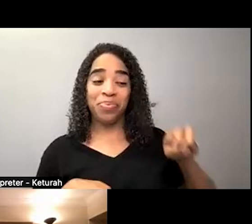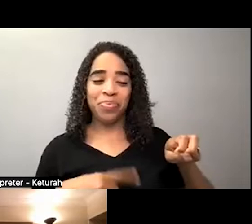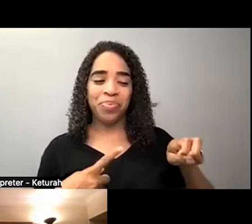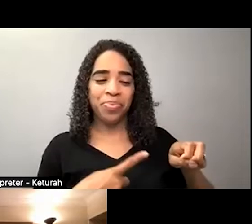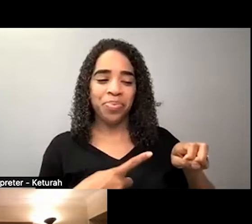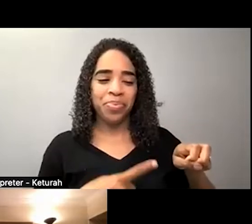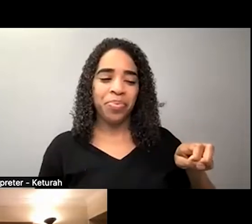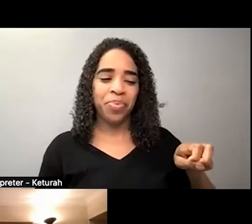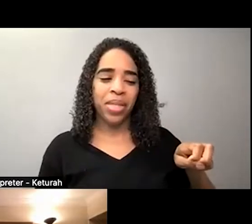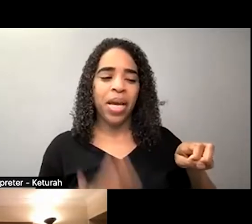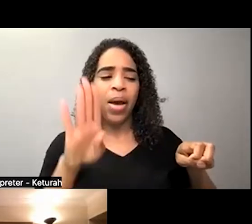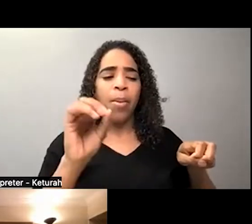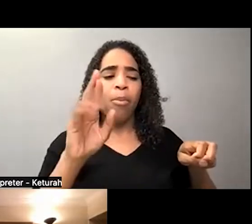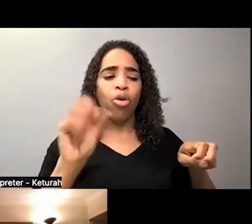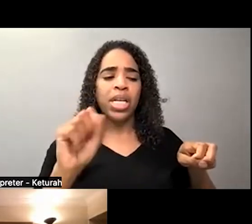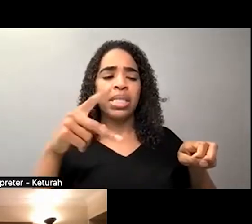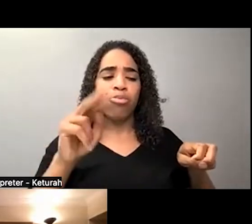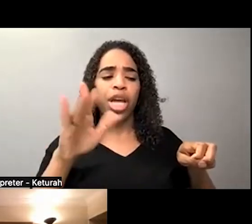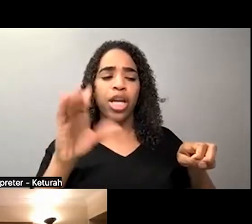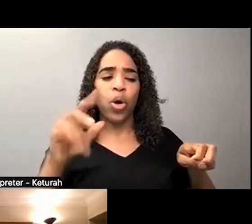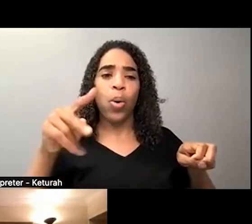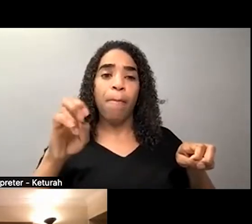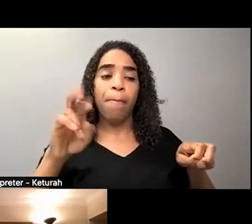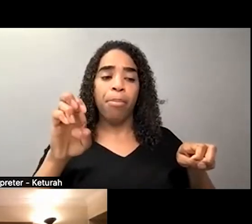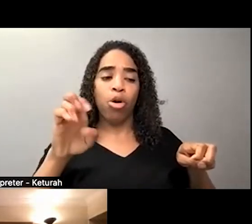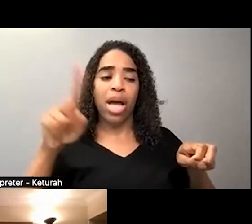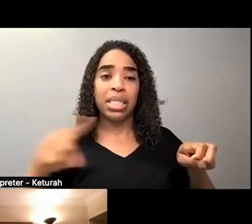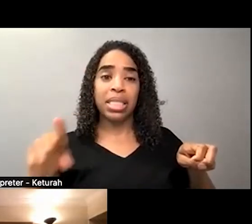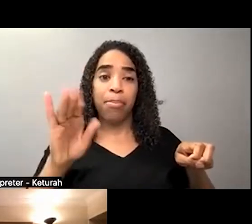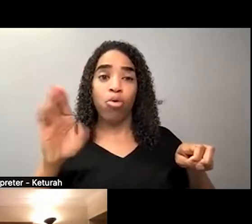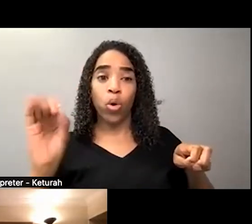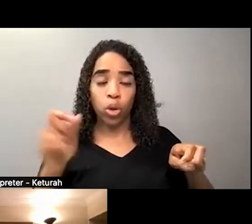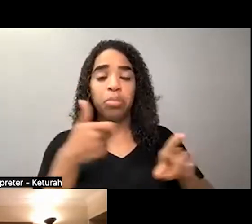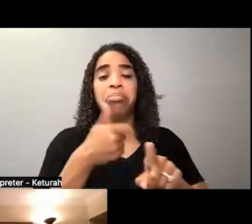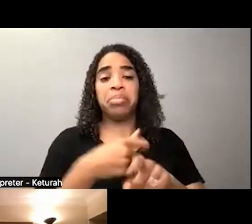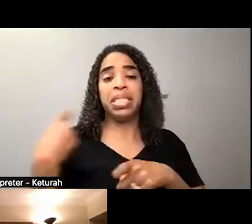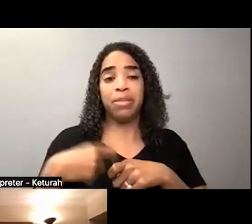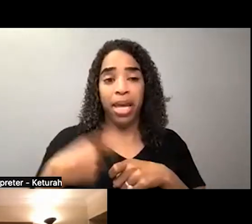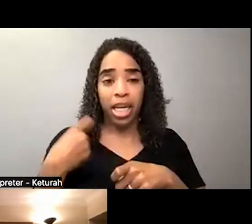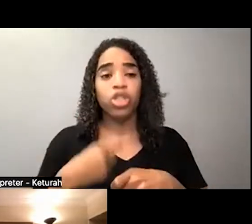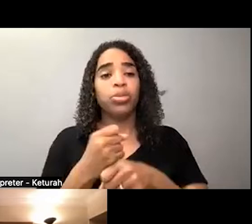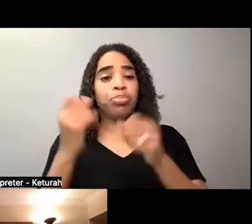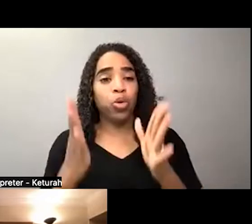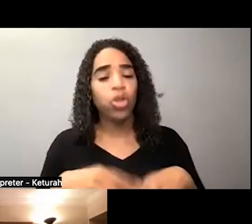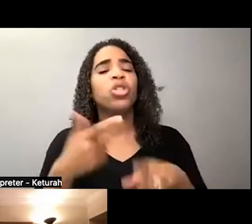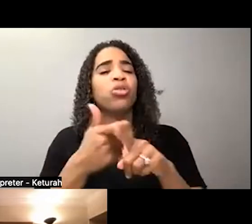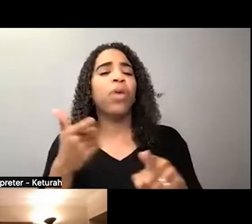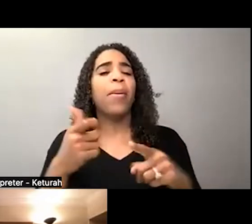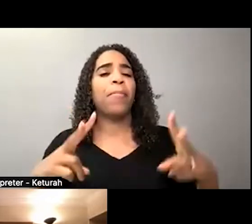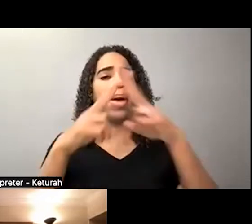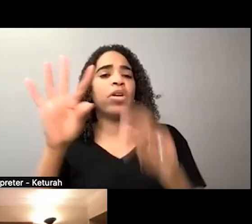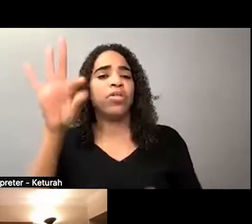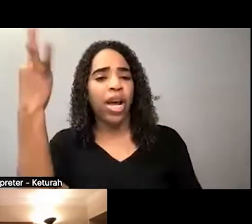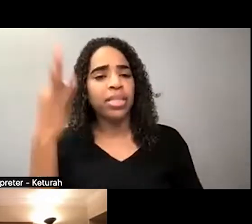Boris Prieto Perez Baroto. Boris is a Spanish-Cuban producer and distributor based in Paris, France. He holds a